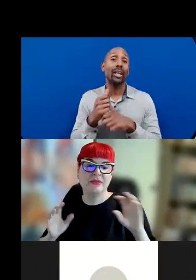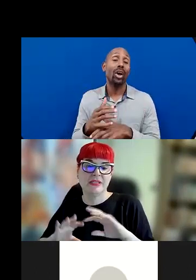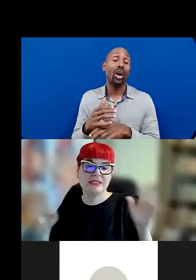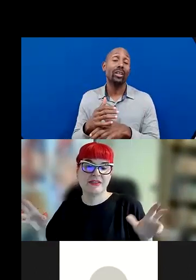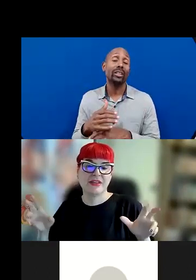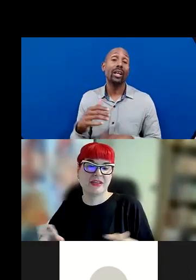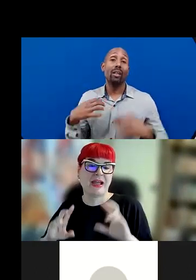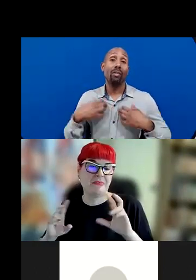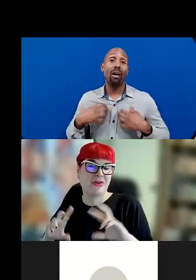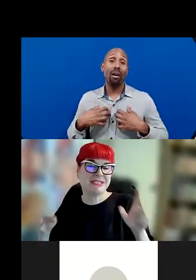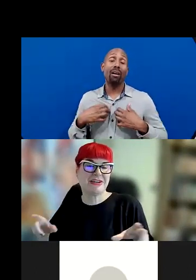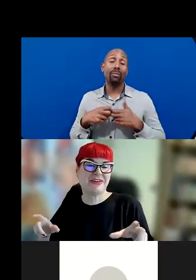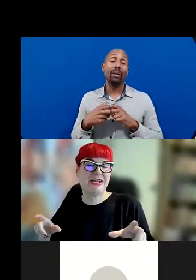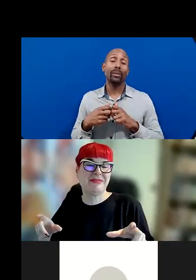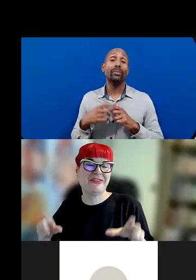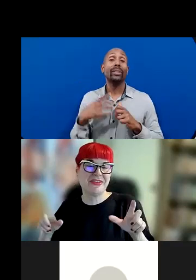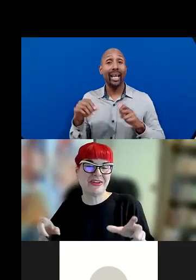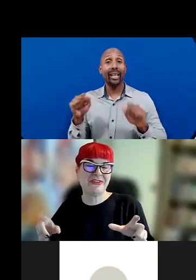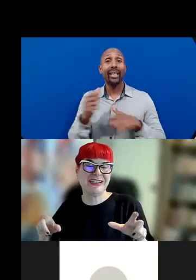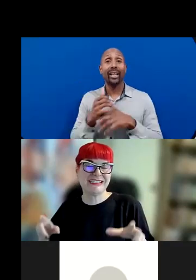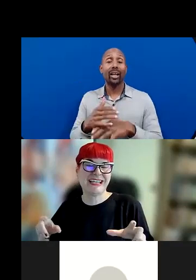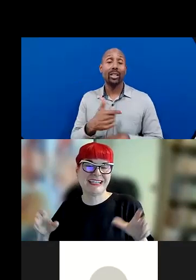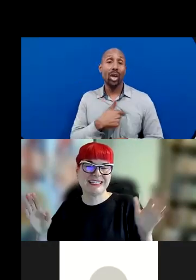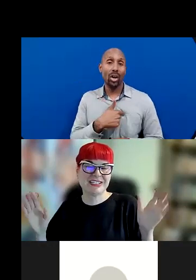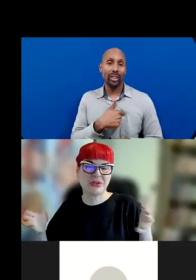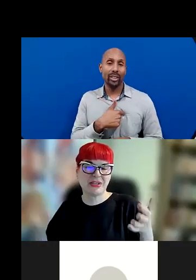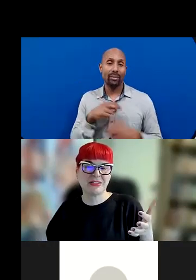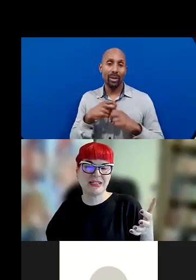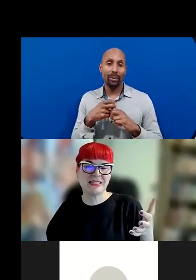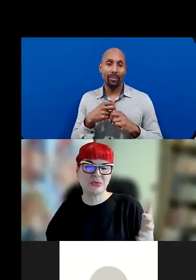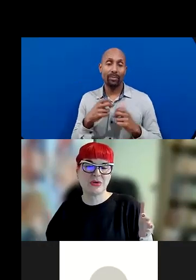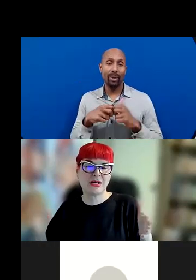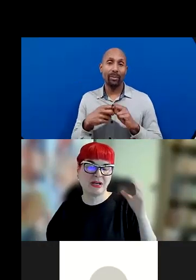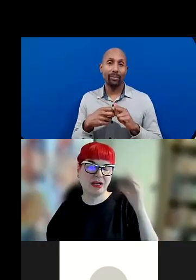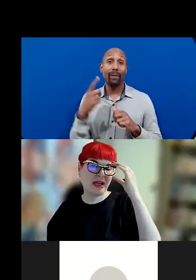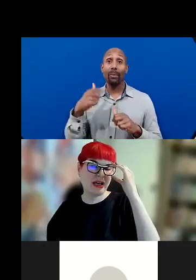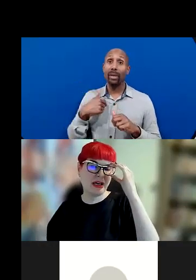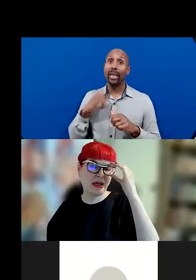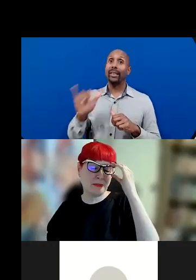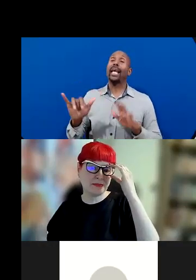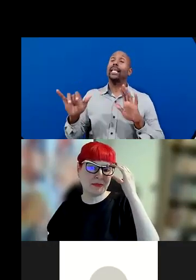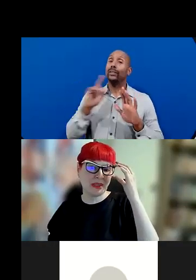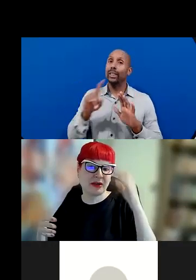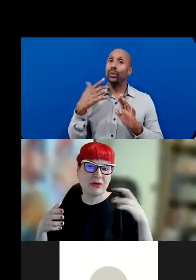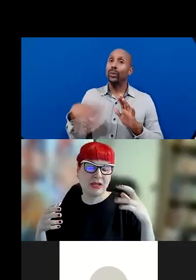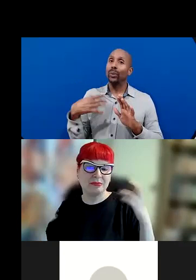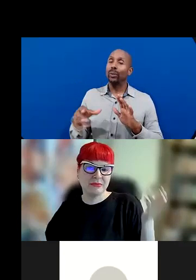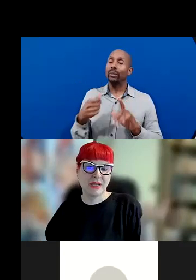me, this is the thing that I'm most terrified about with COVID. It's not like this short illness, or I'm